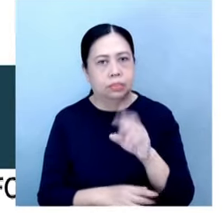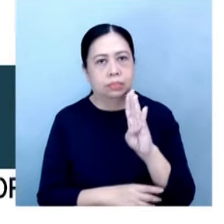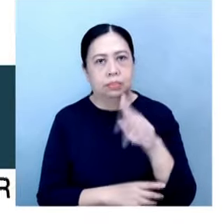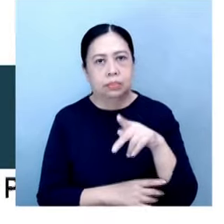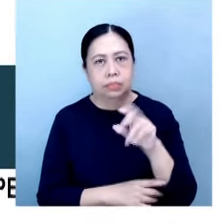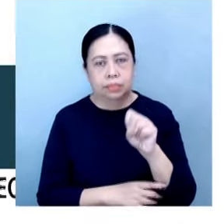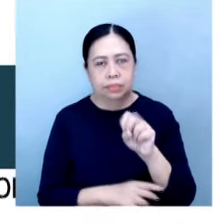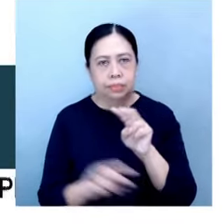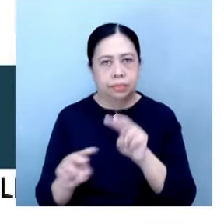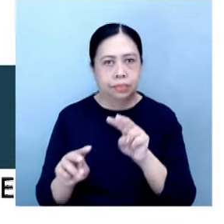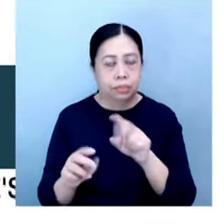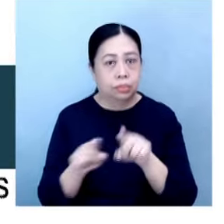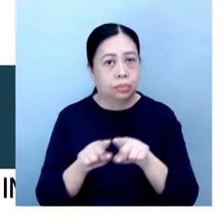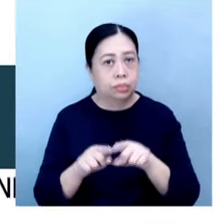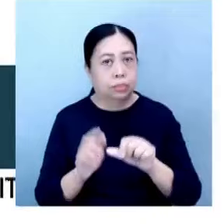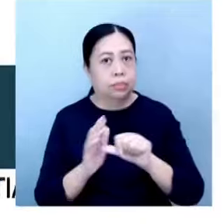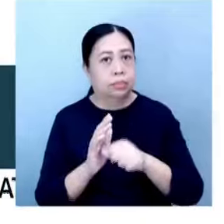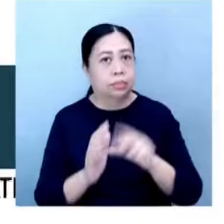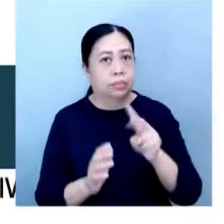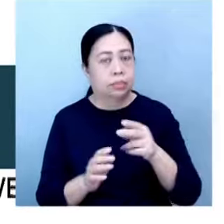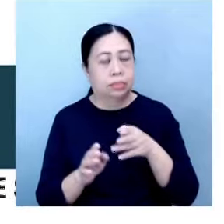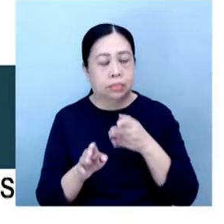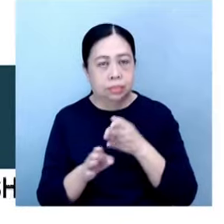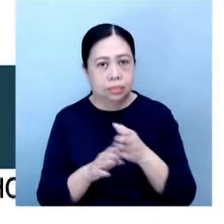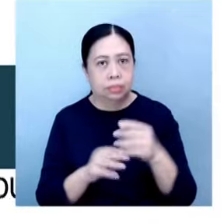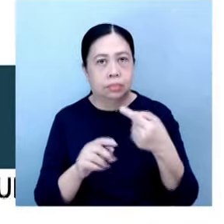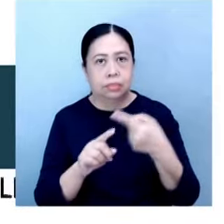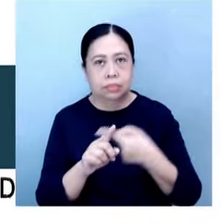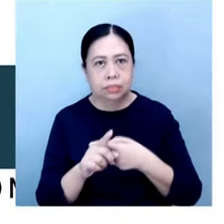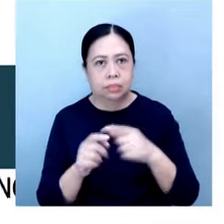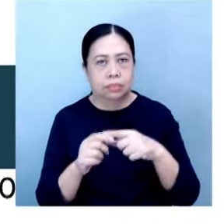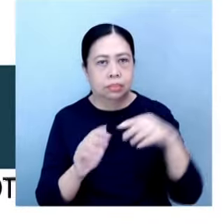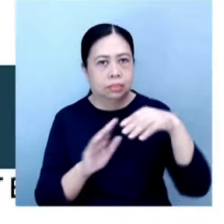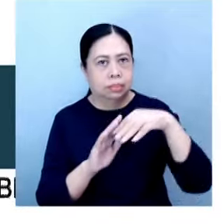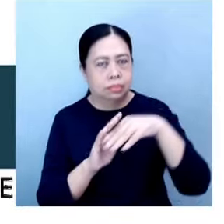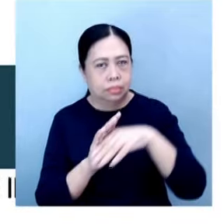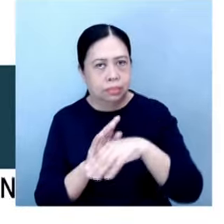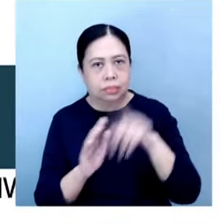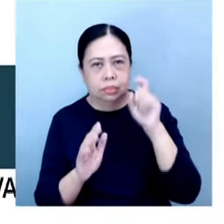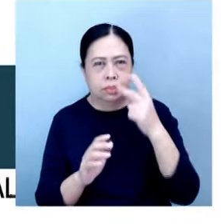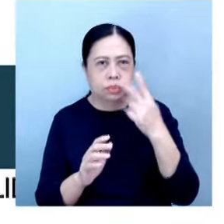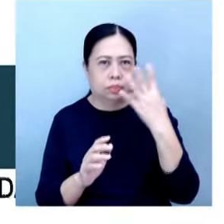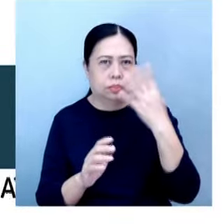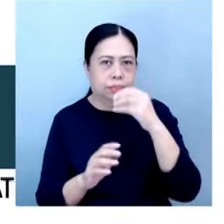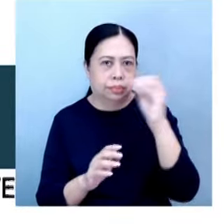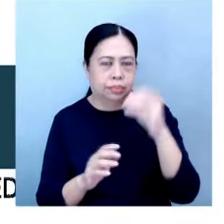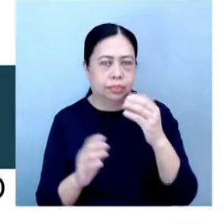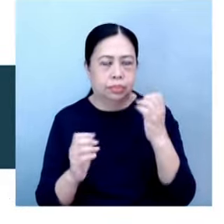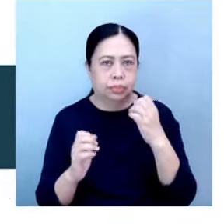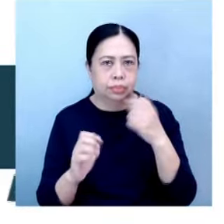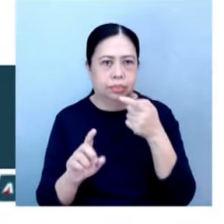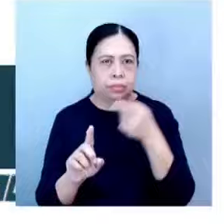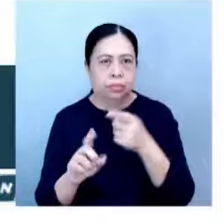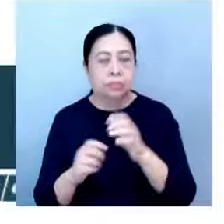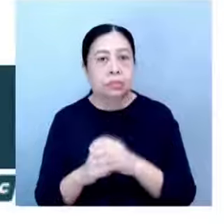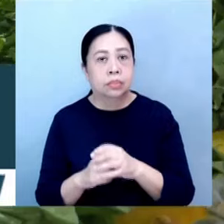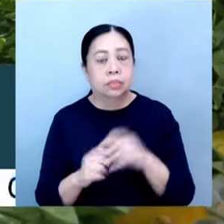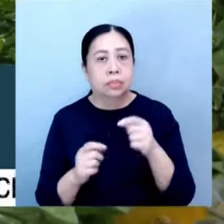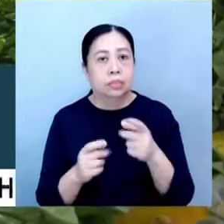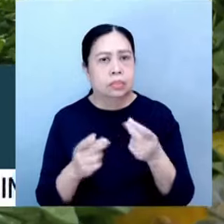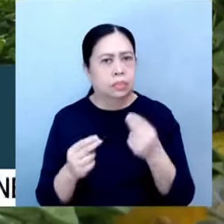This also marks the second straight month inflation fell within government's 2-4% target range. The main drivers